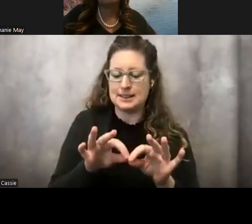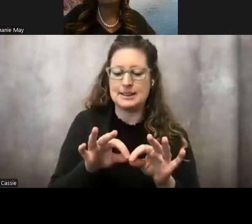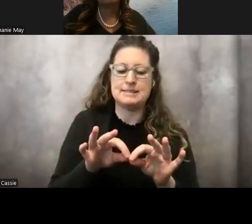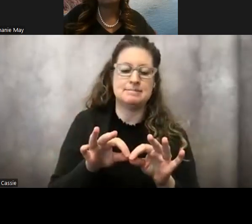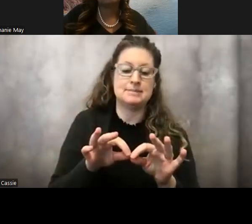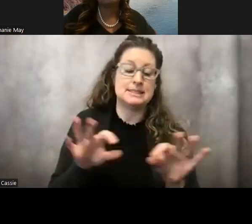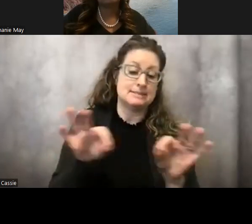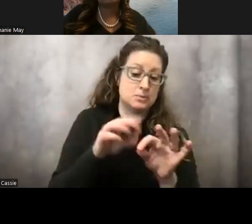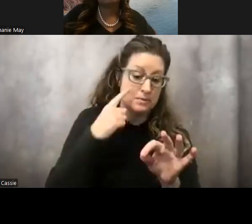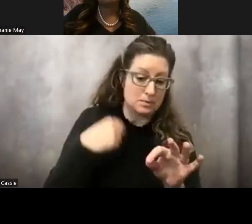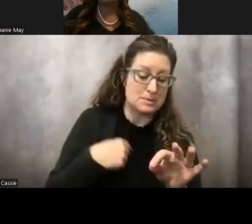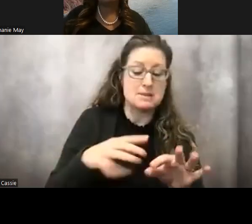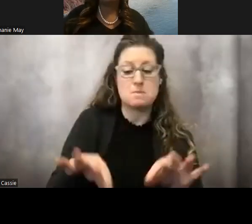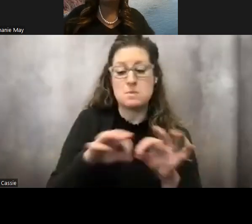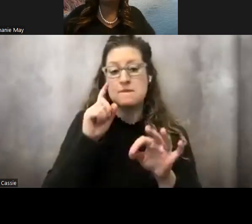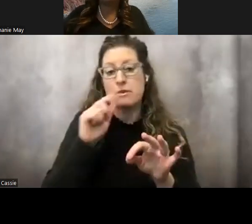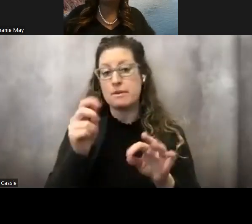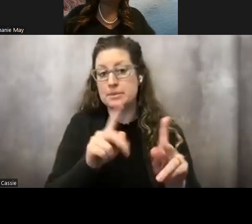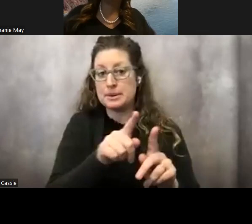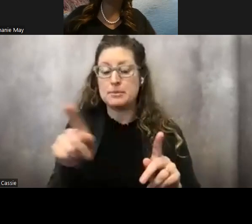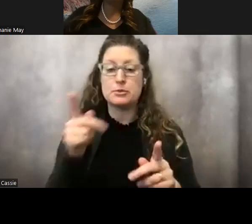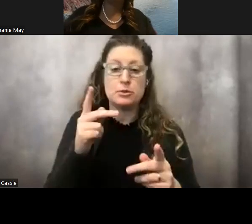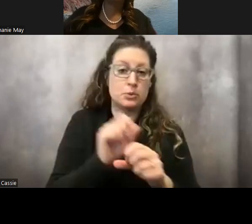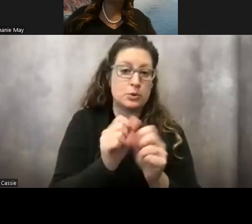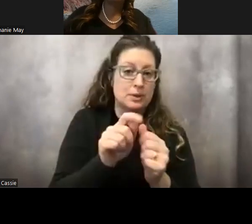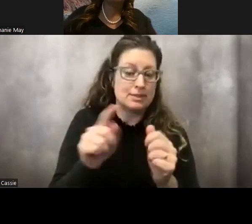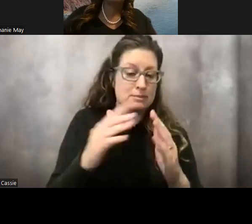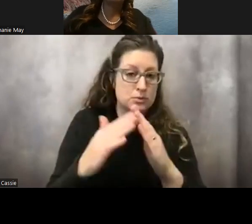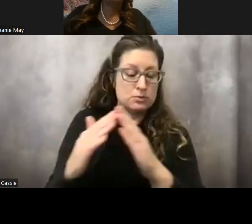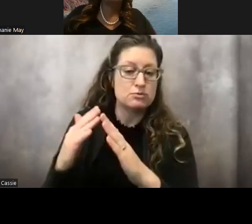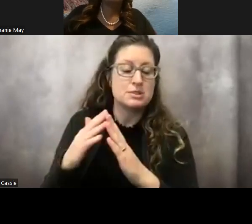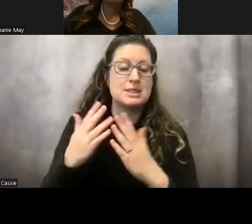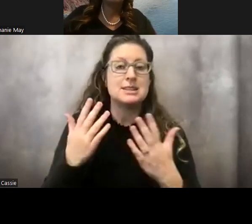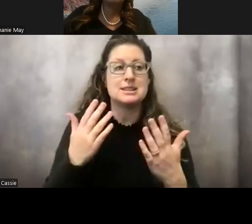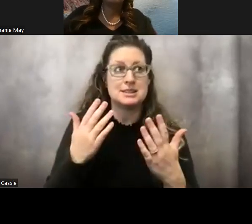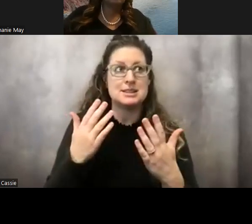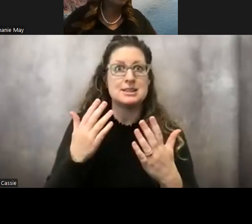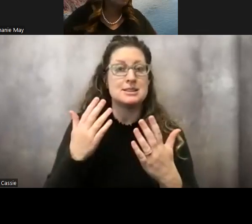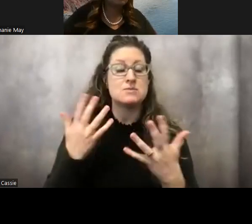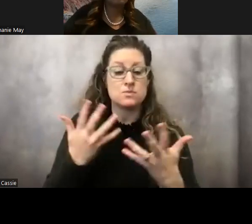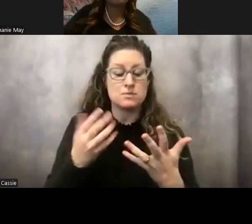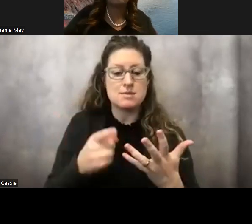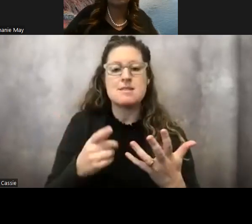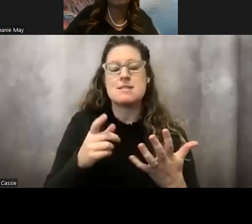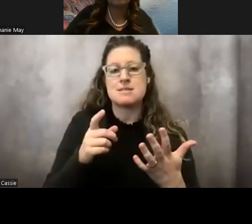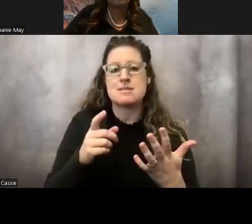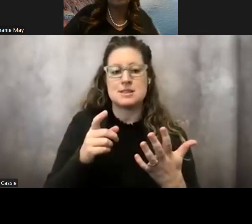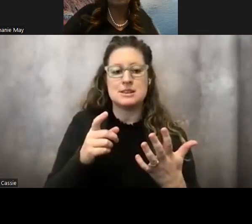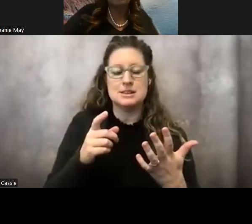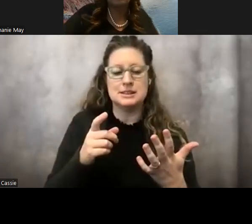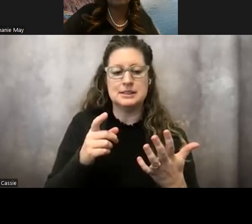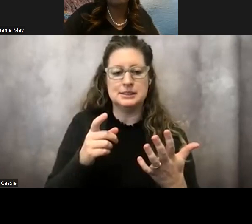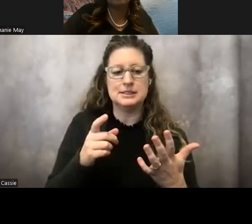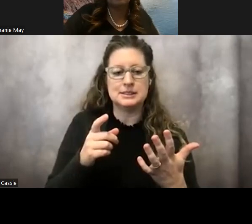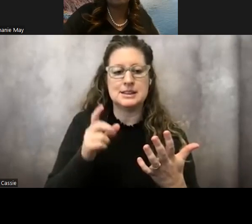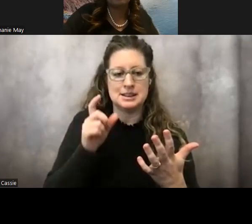worked with in the community, is in some senses becoming more engaged outside of the